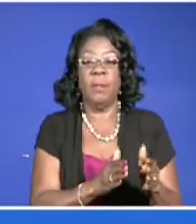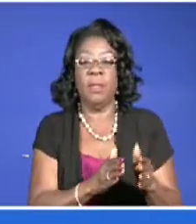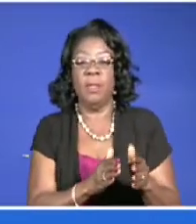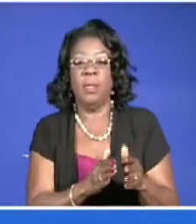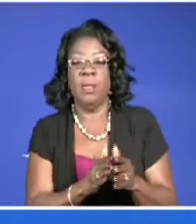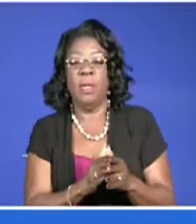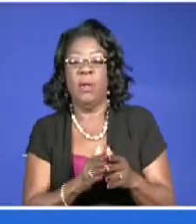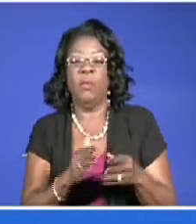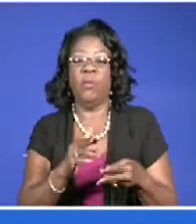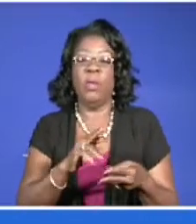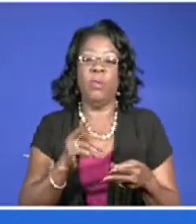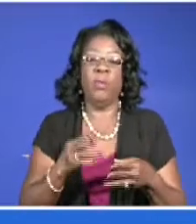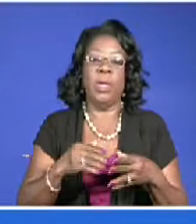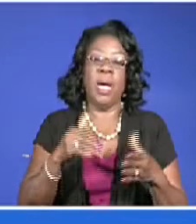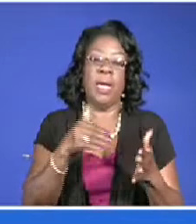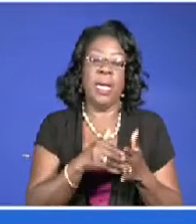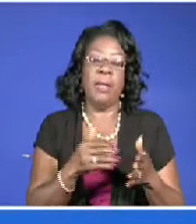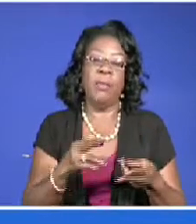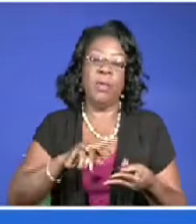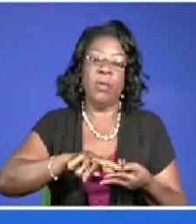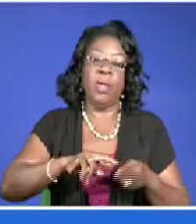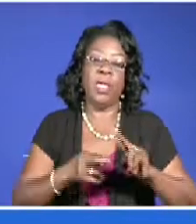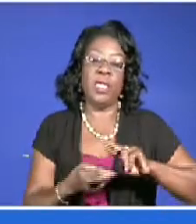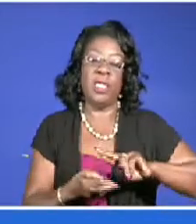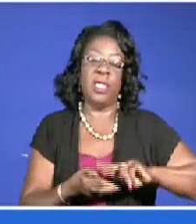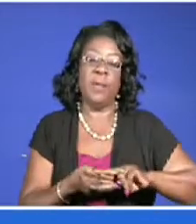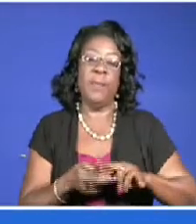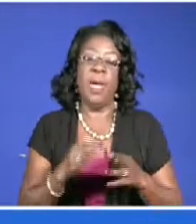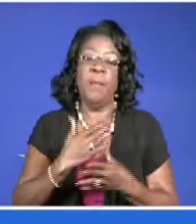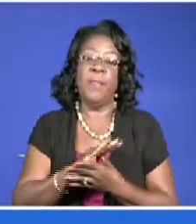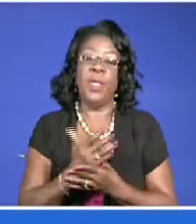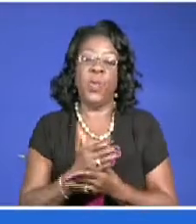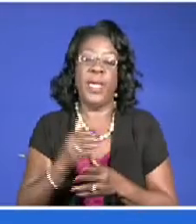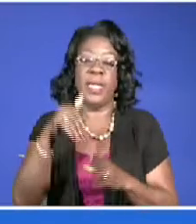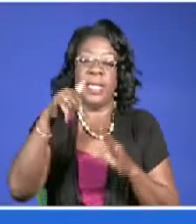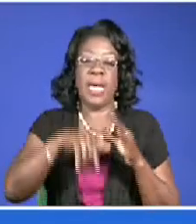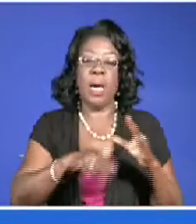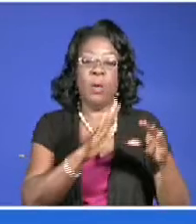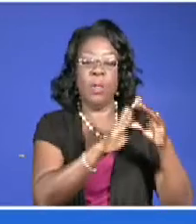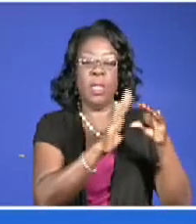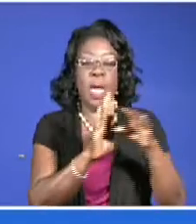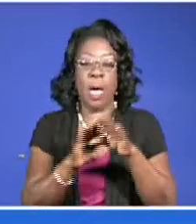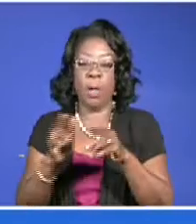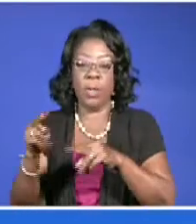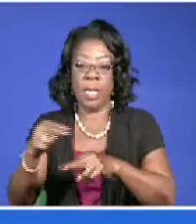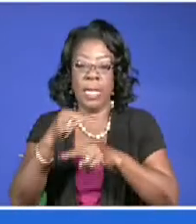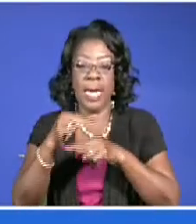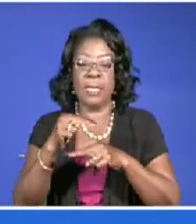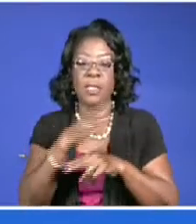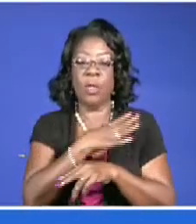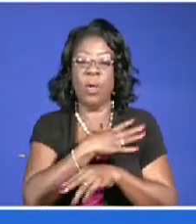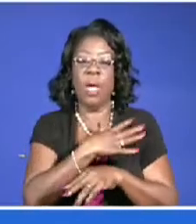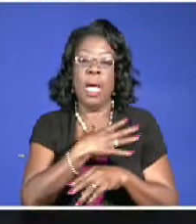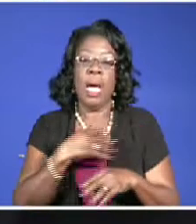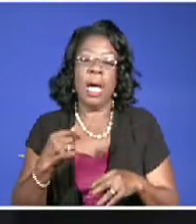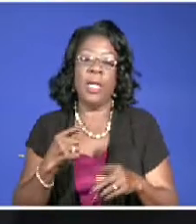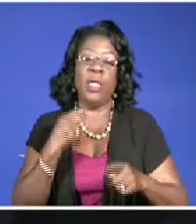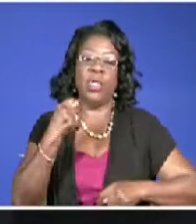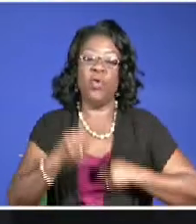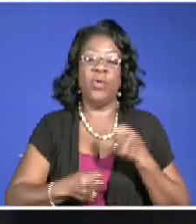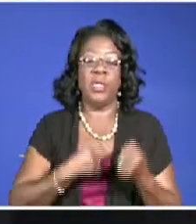reimagines the relationships between downtown Nassau, which is the hub of economic activity and